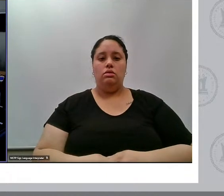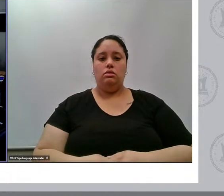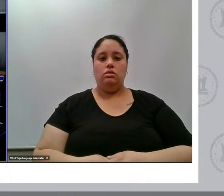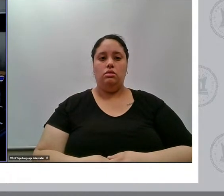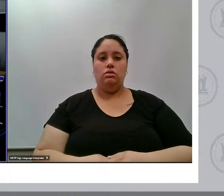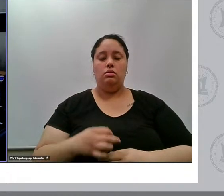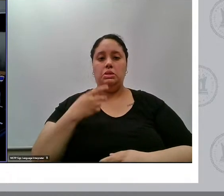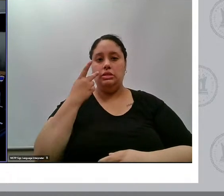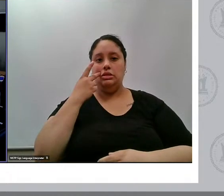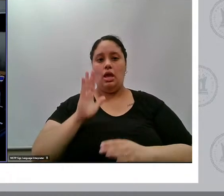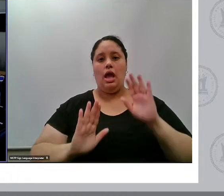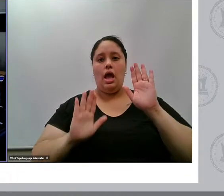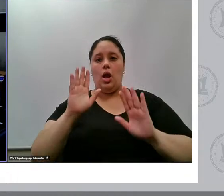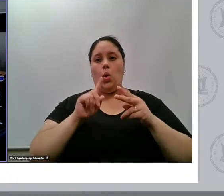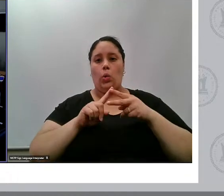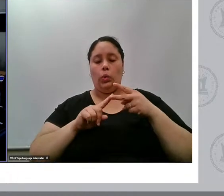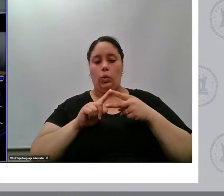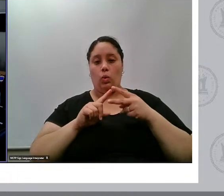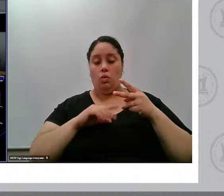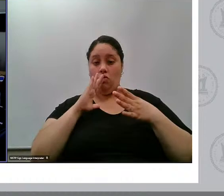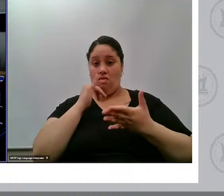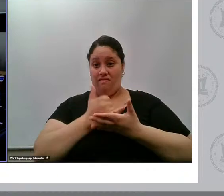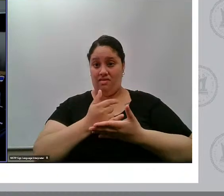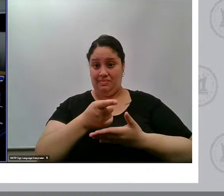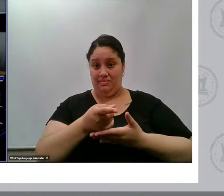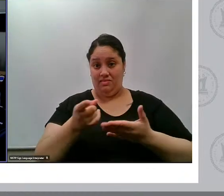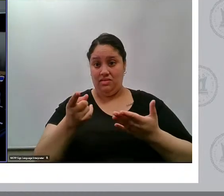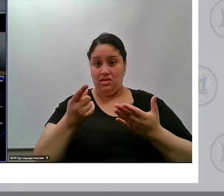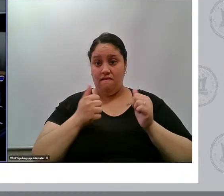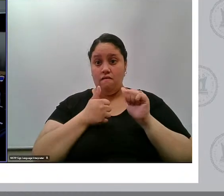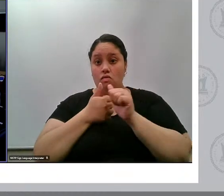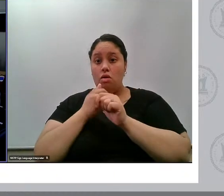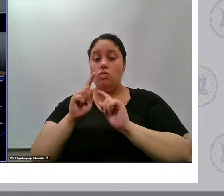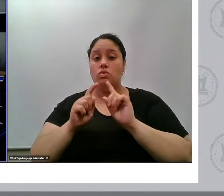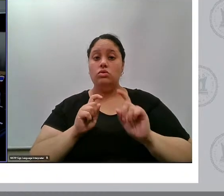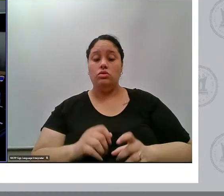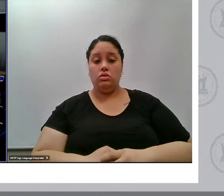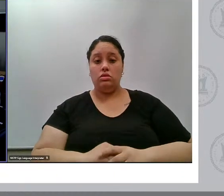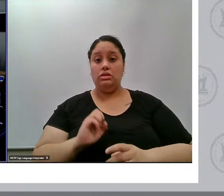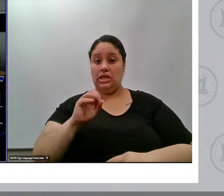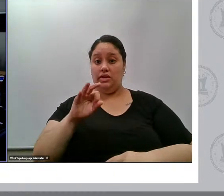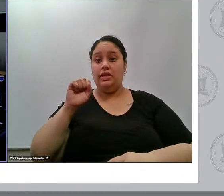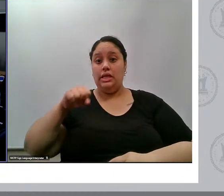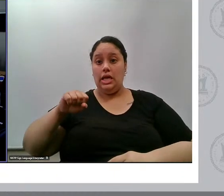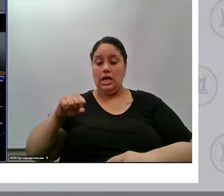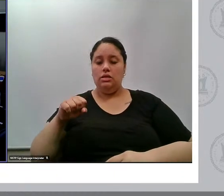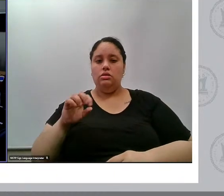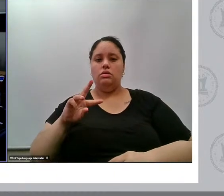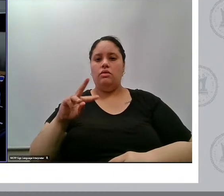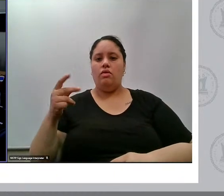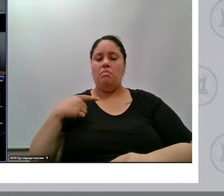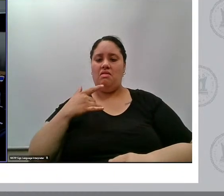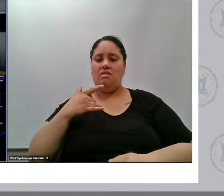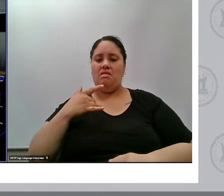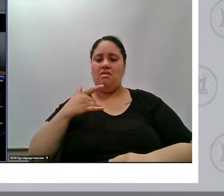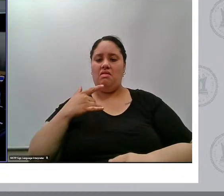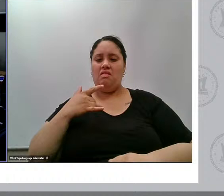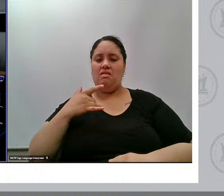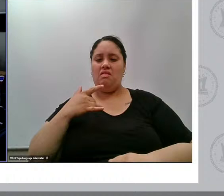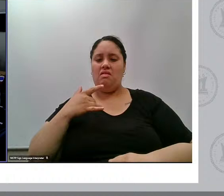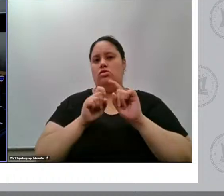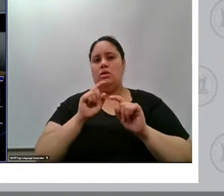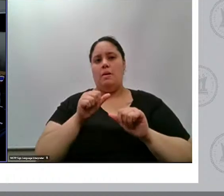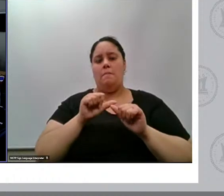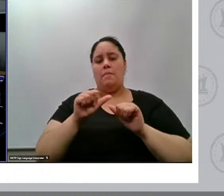I see 2 hands. I just want to confirm are these follow-up questions, and if so, I feel that the follow-up questions should rather